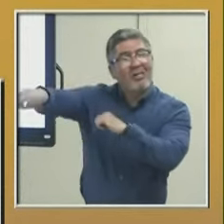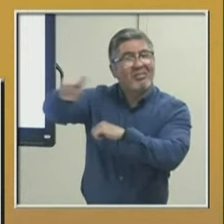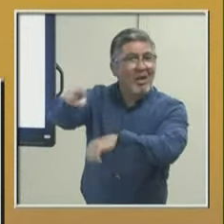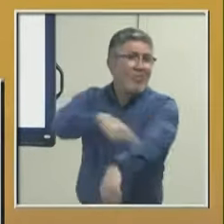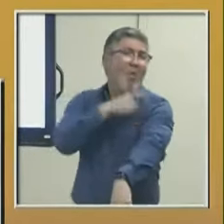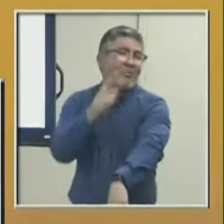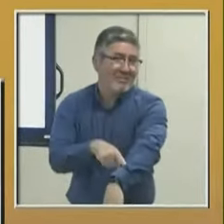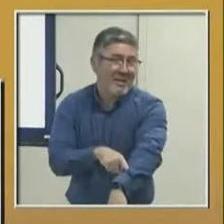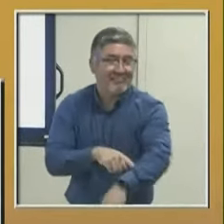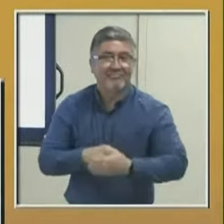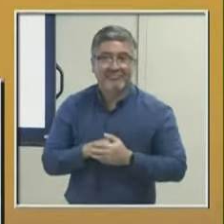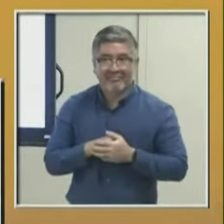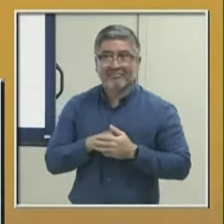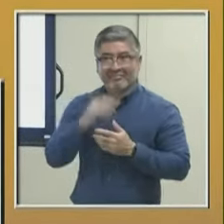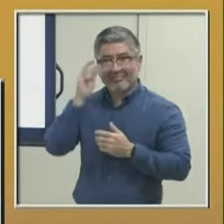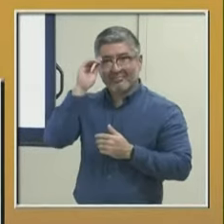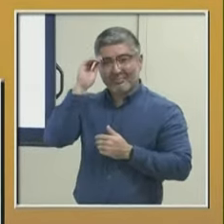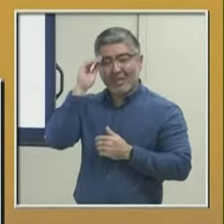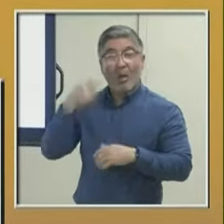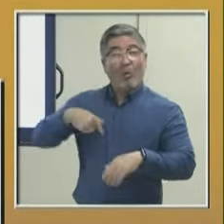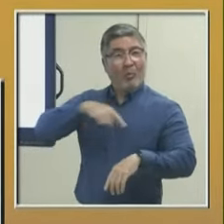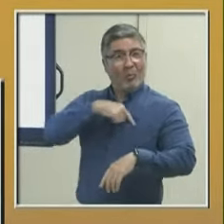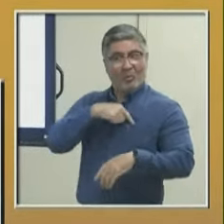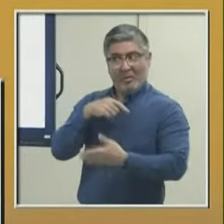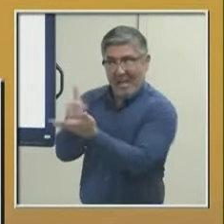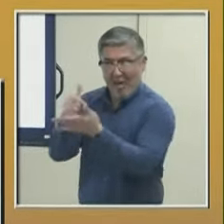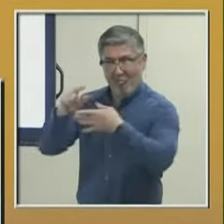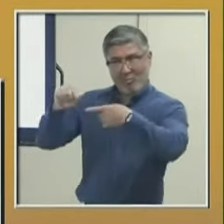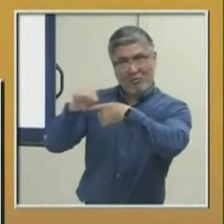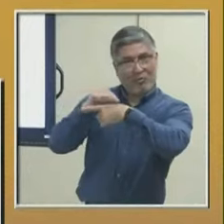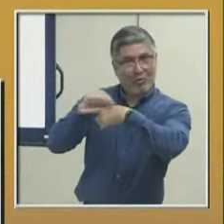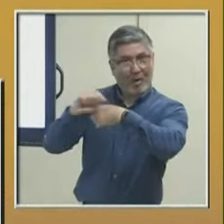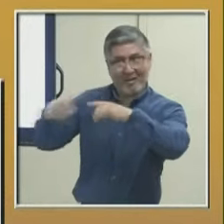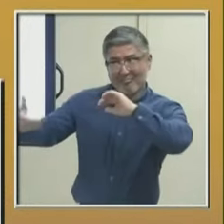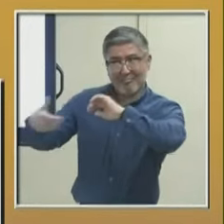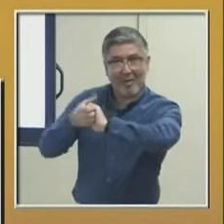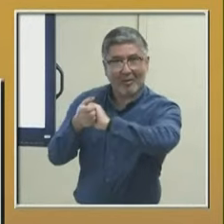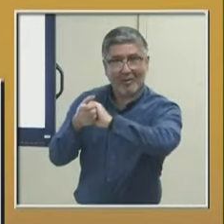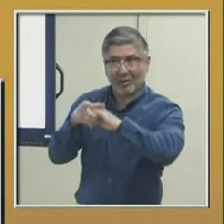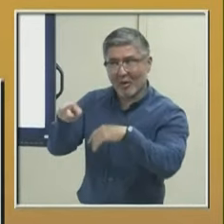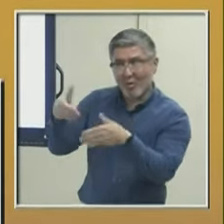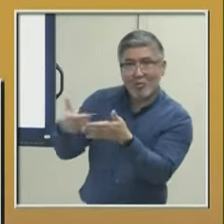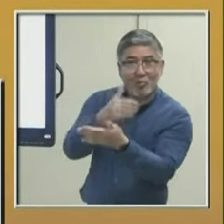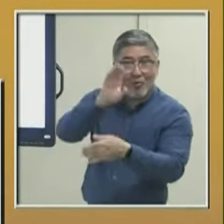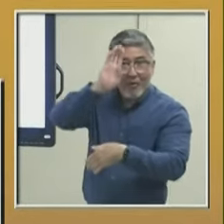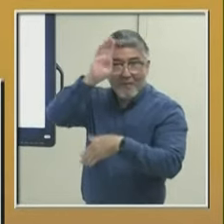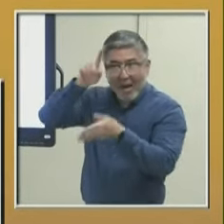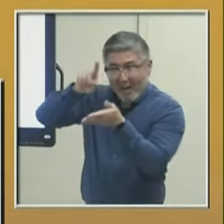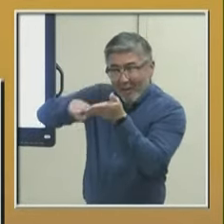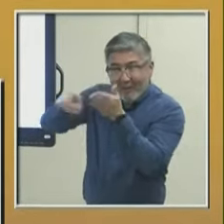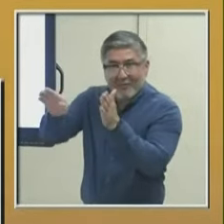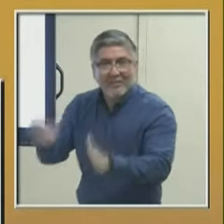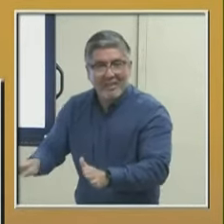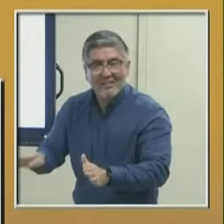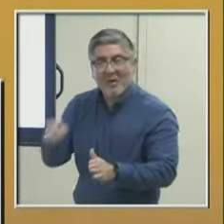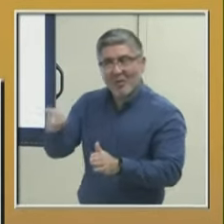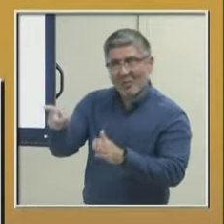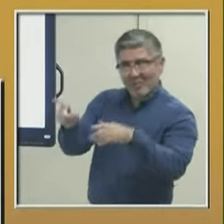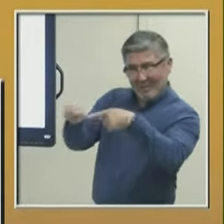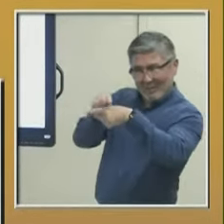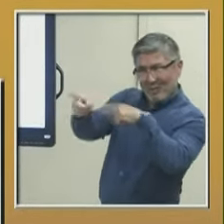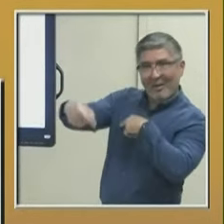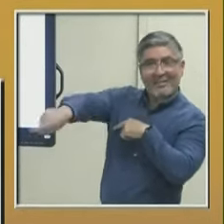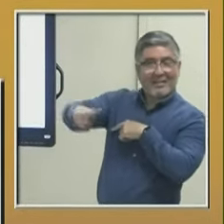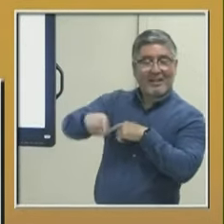research projects. We've been their training partner in teaching their new fire investigators fire dynamics. In our